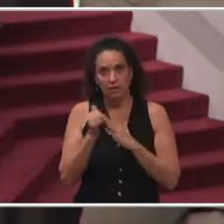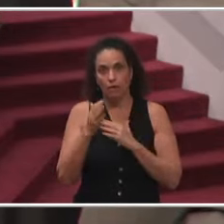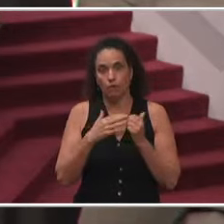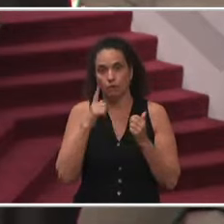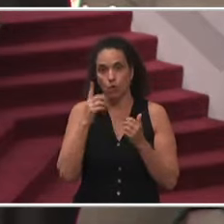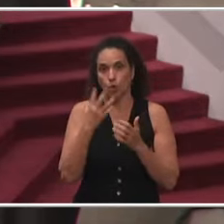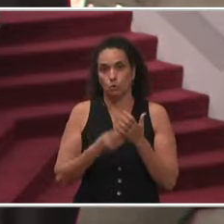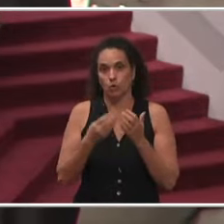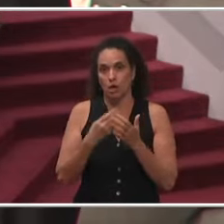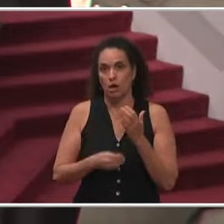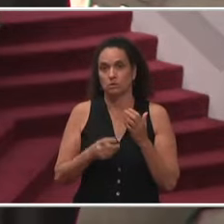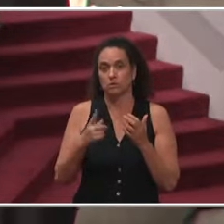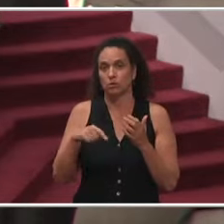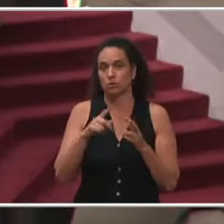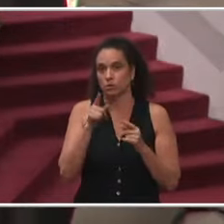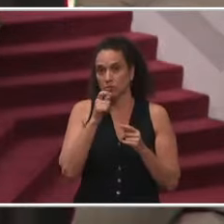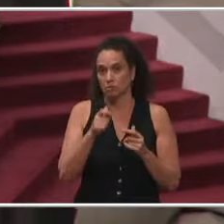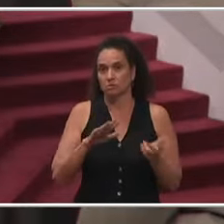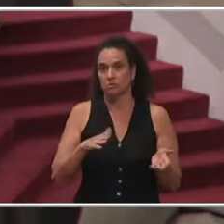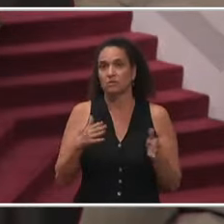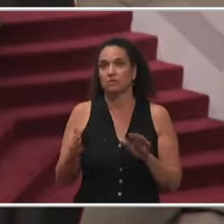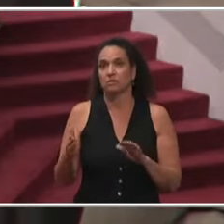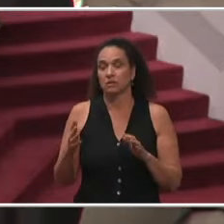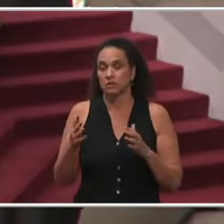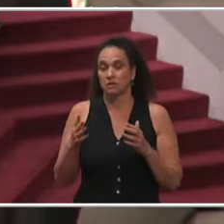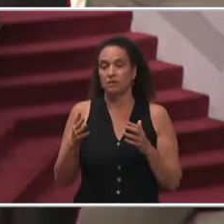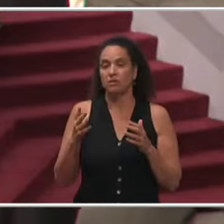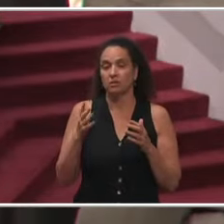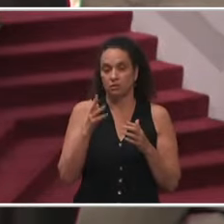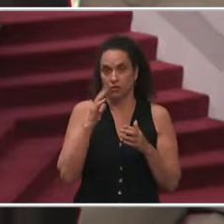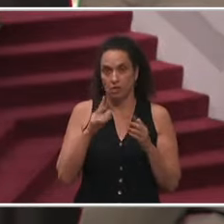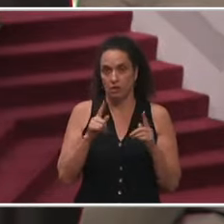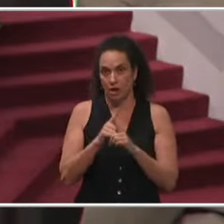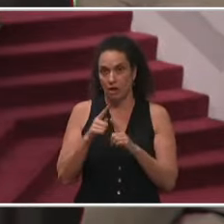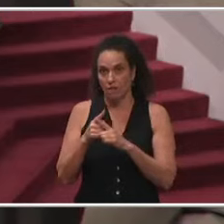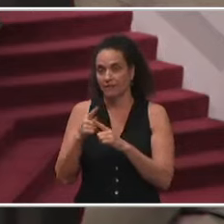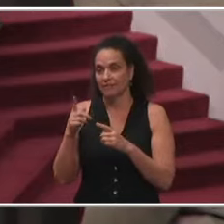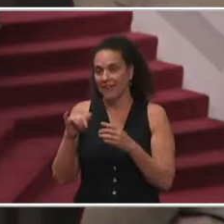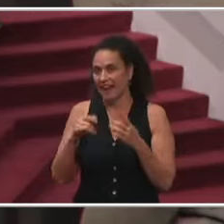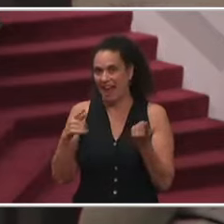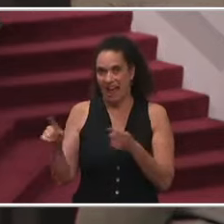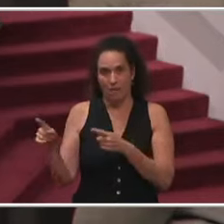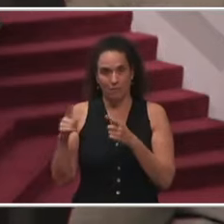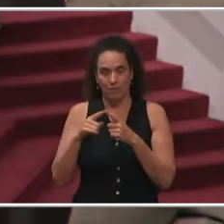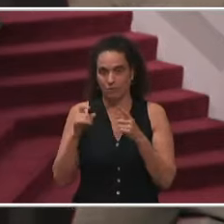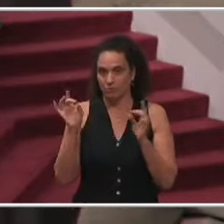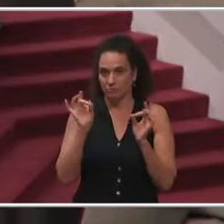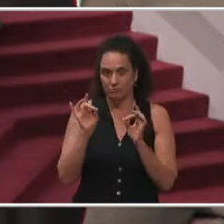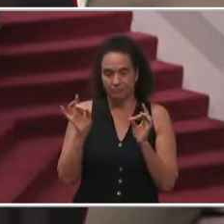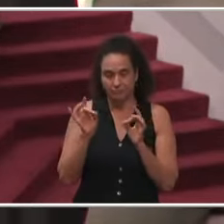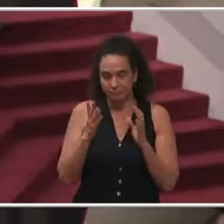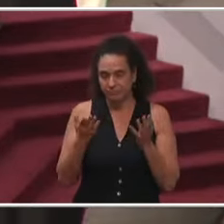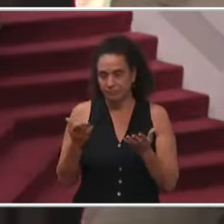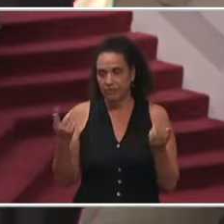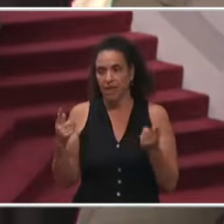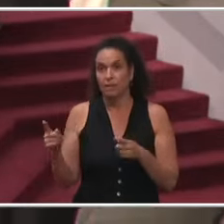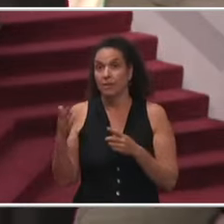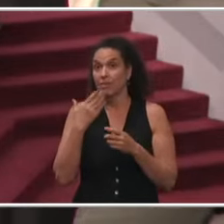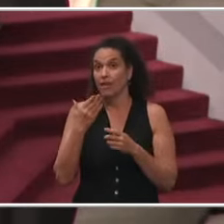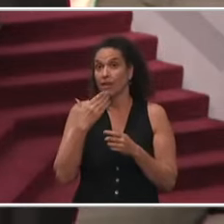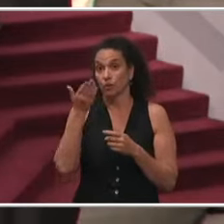that lost loved ones in the war and conflicts that occurred as a result of those cowardly acts. We thank you, Lord, for the courage